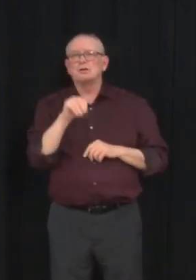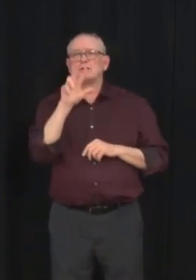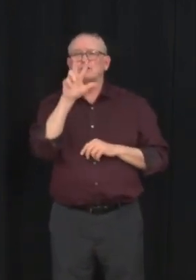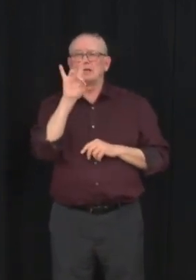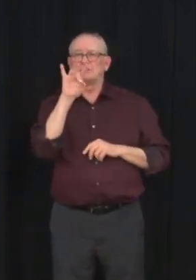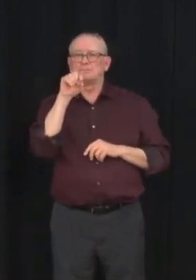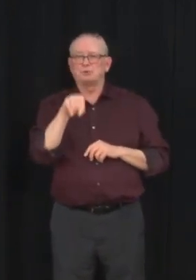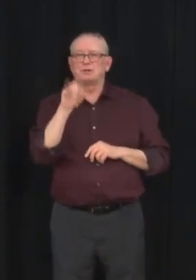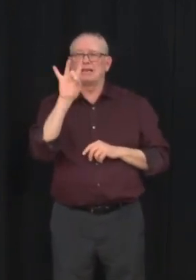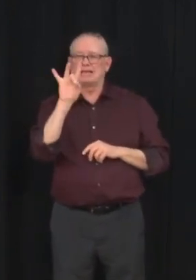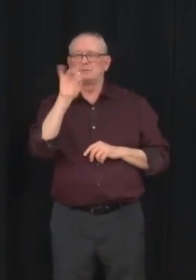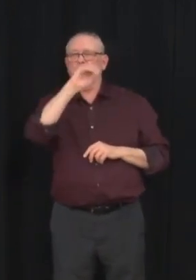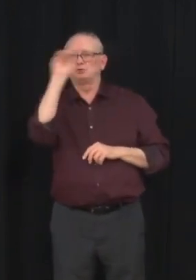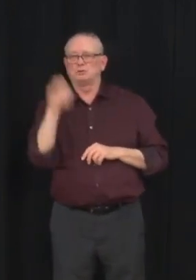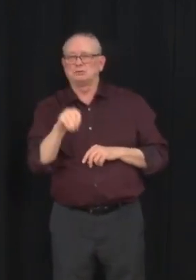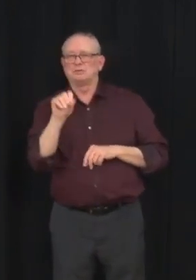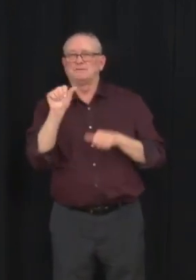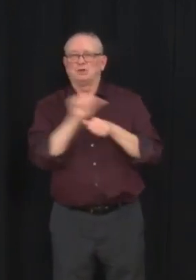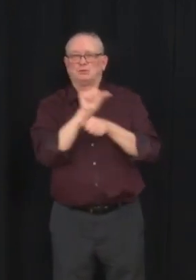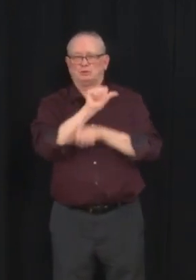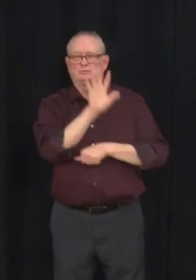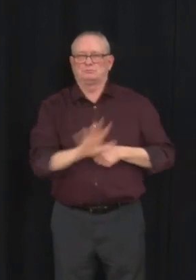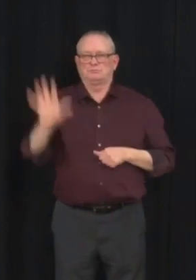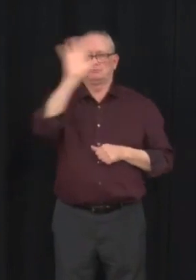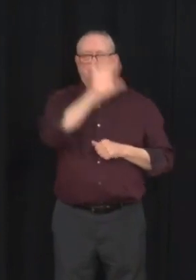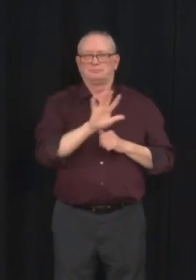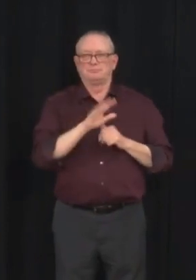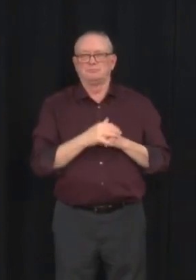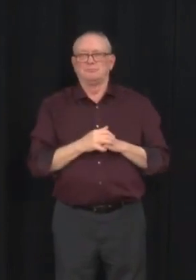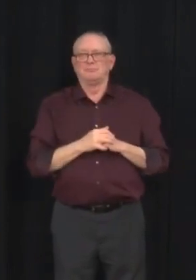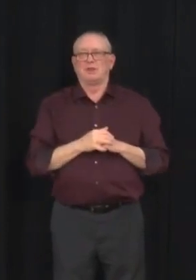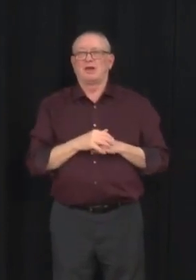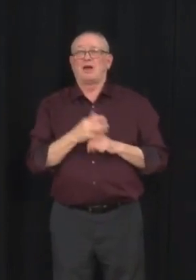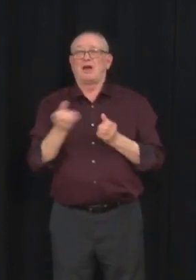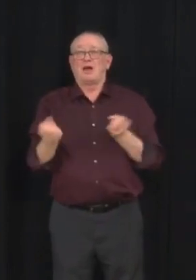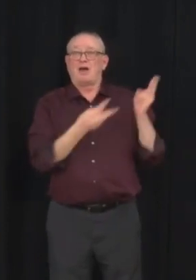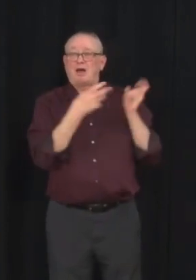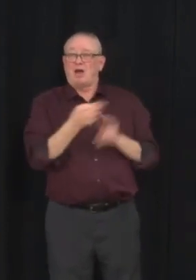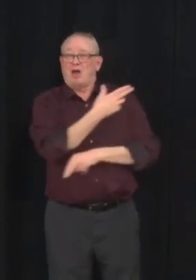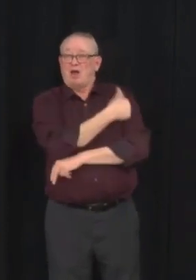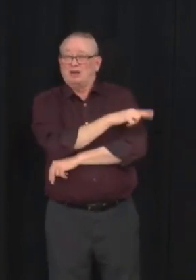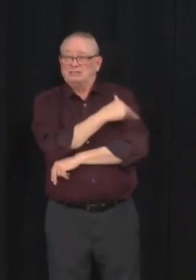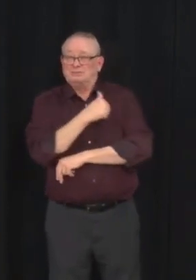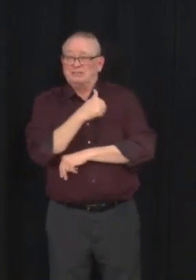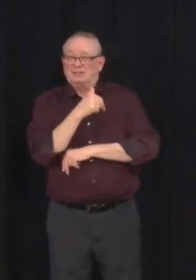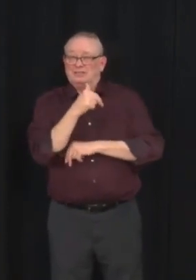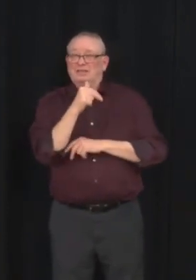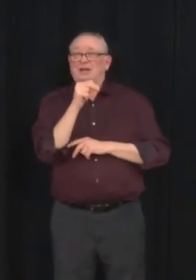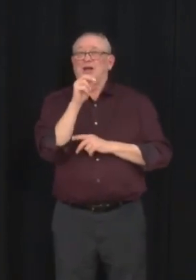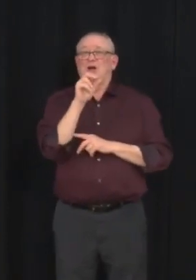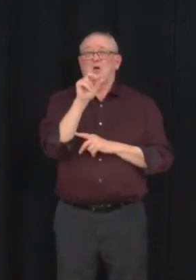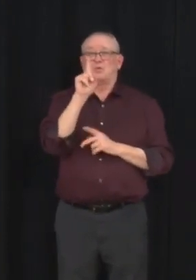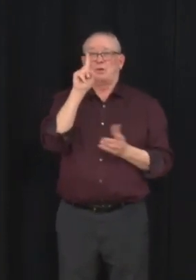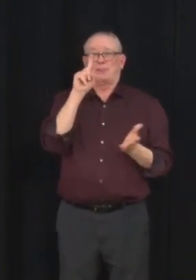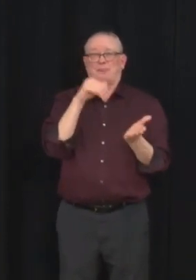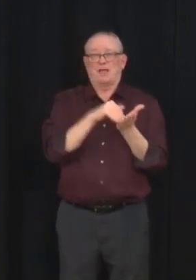currently 1,089 people with COVID-19 in hospital, including 104 in the